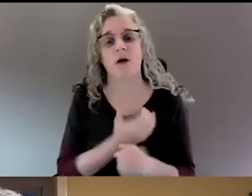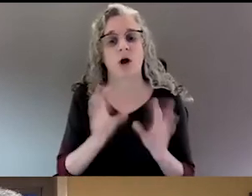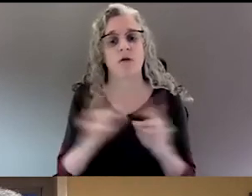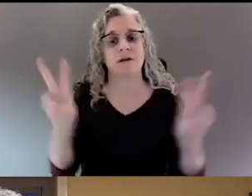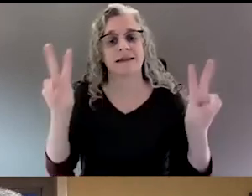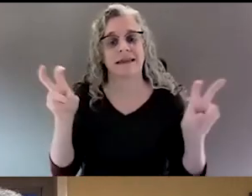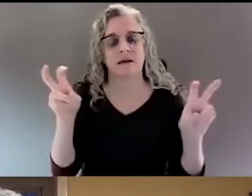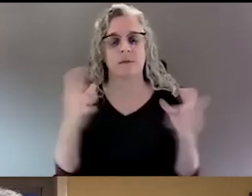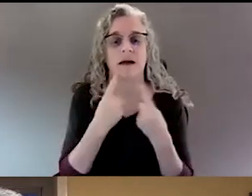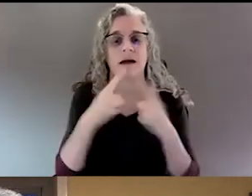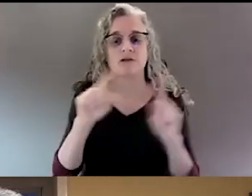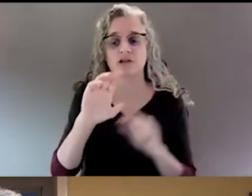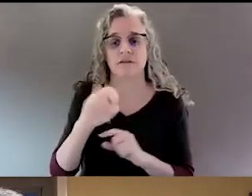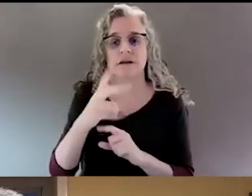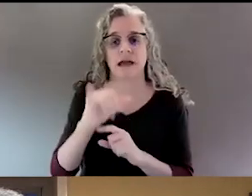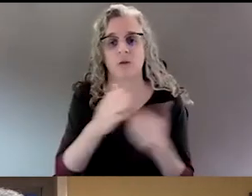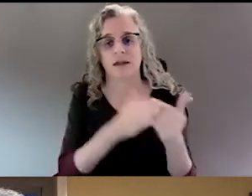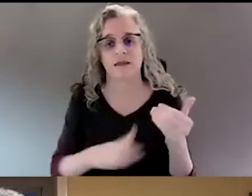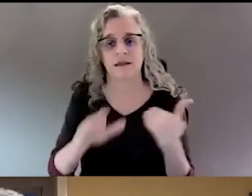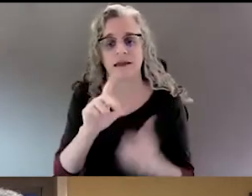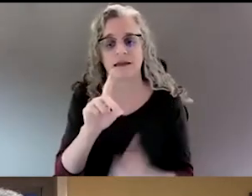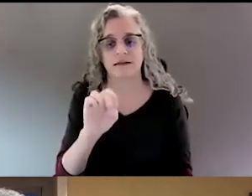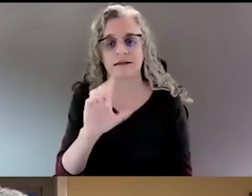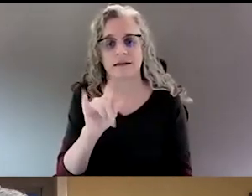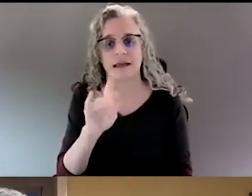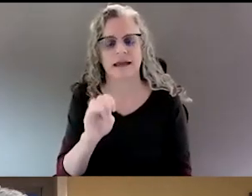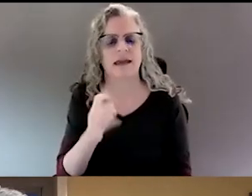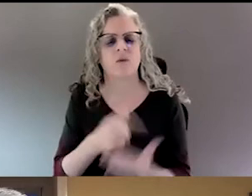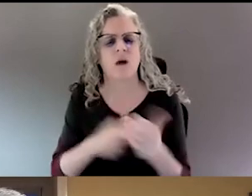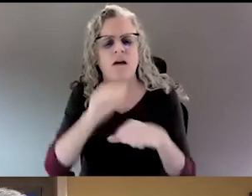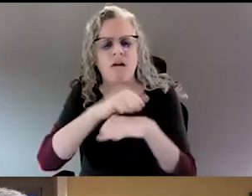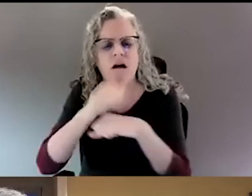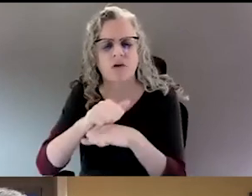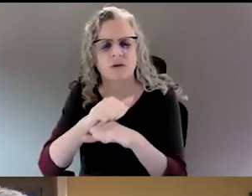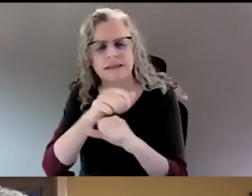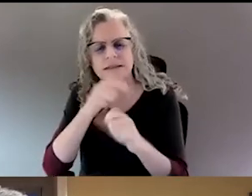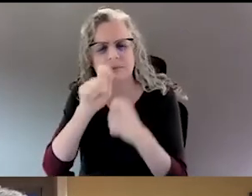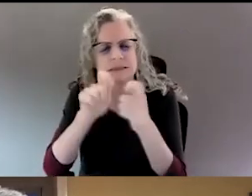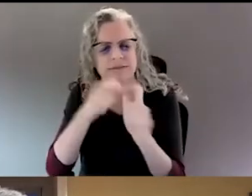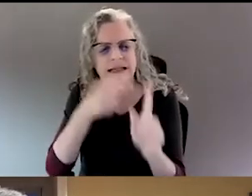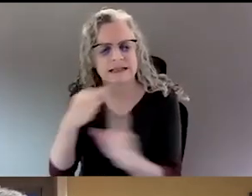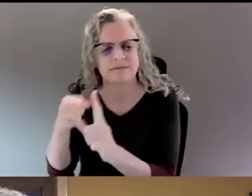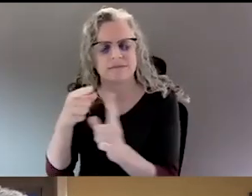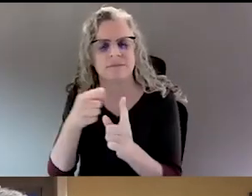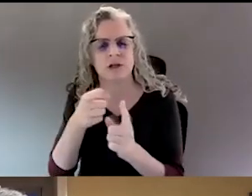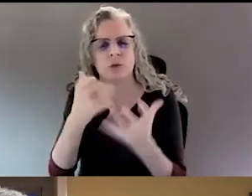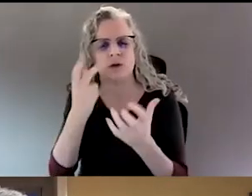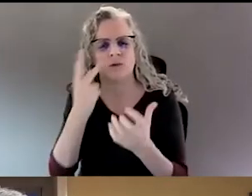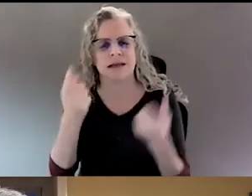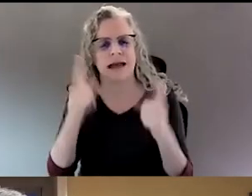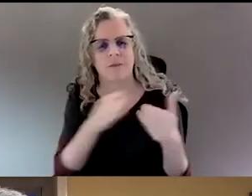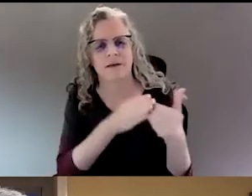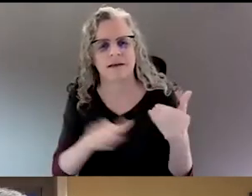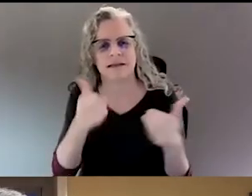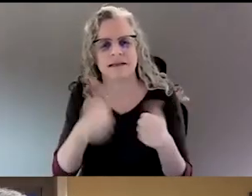some concrete kinds of things that you would like to see happen within within our